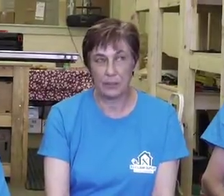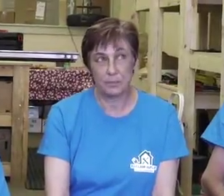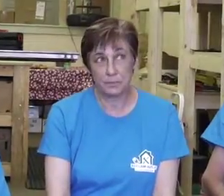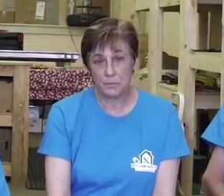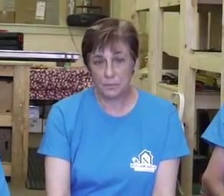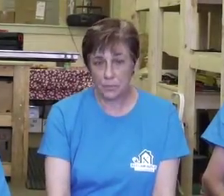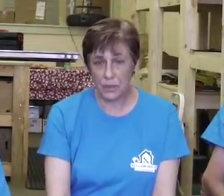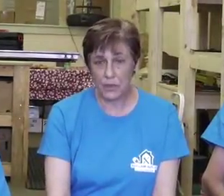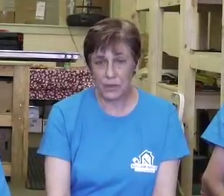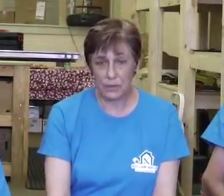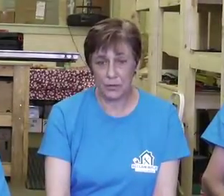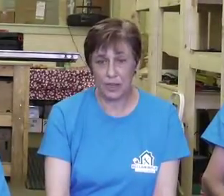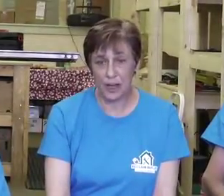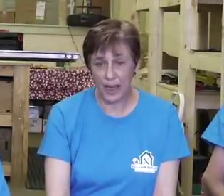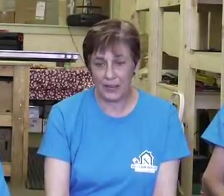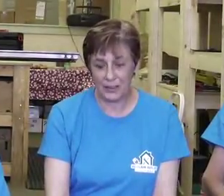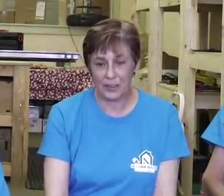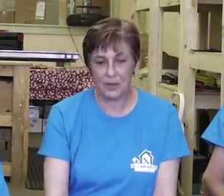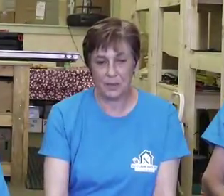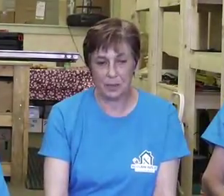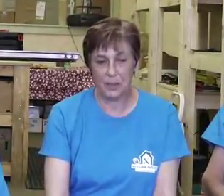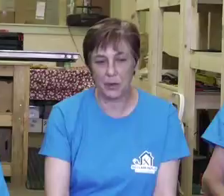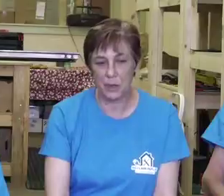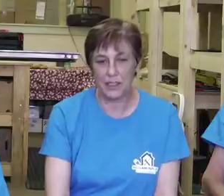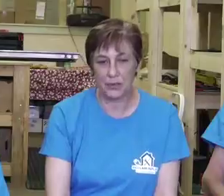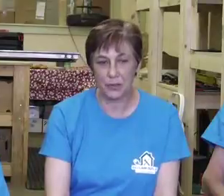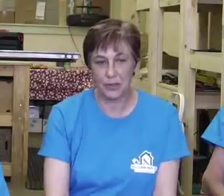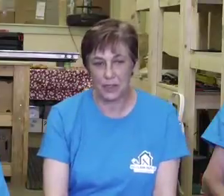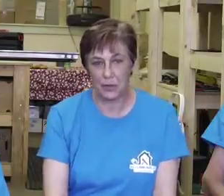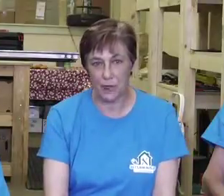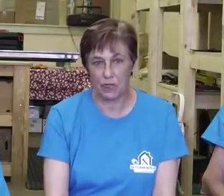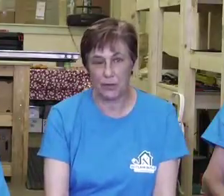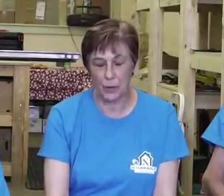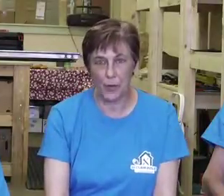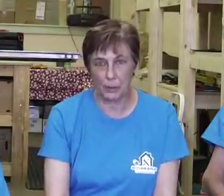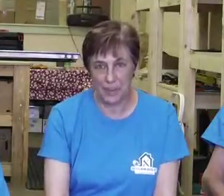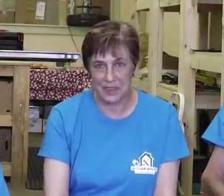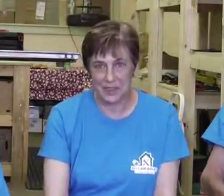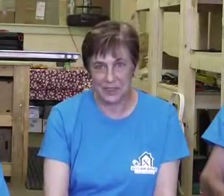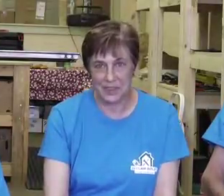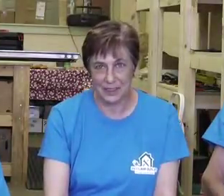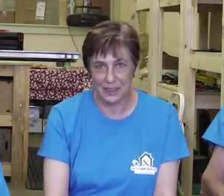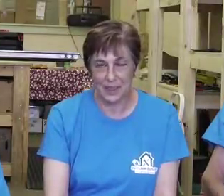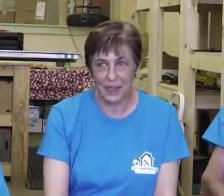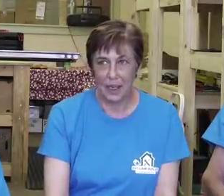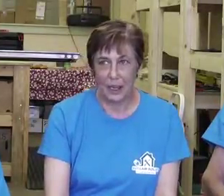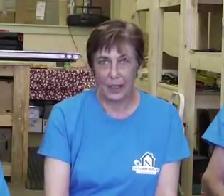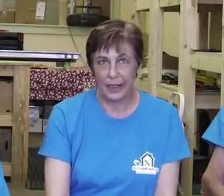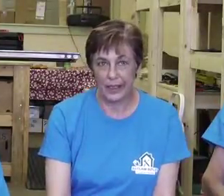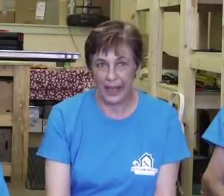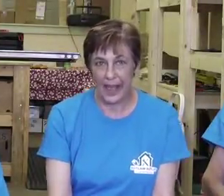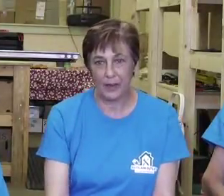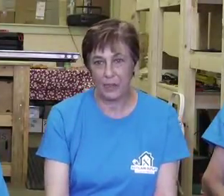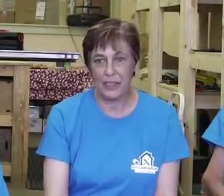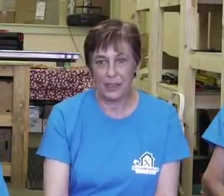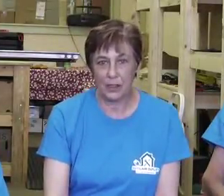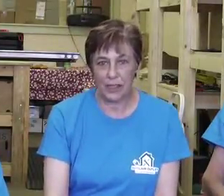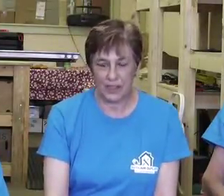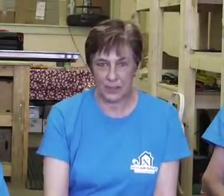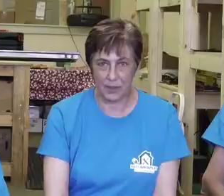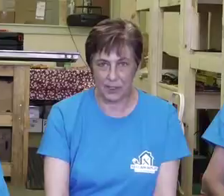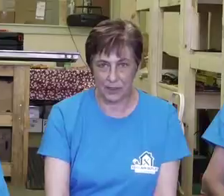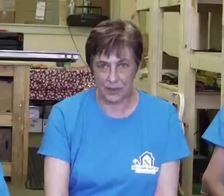said, I think there's some people that would be interested in running their own business. Can we